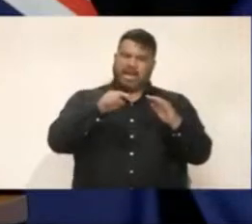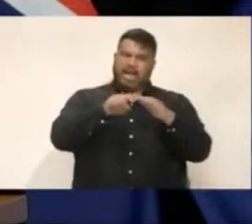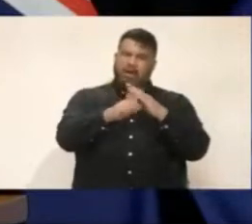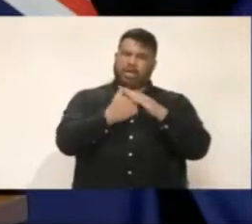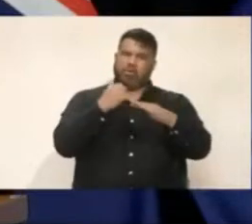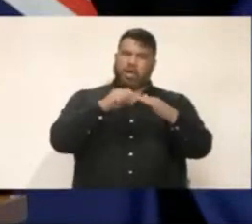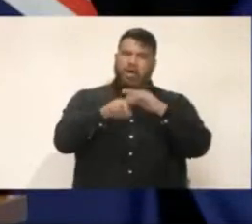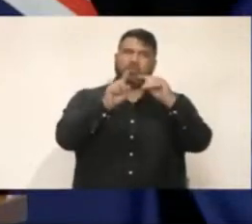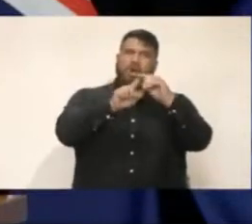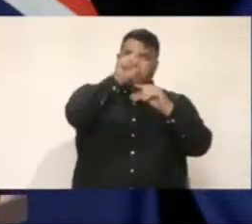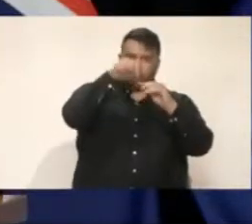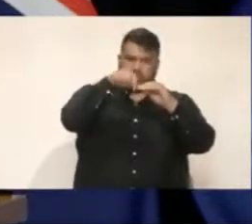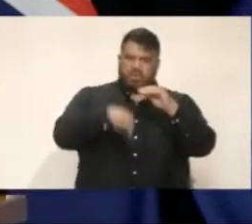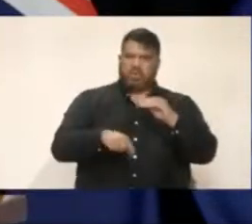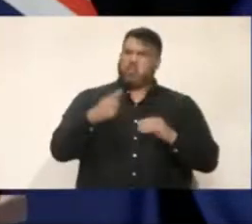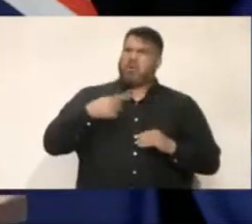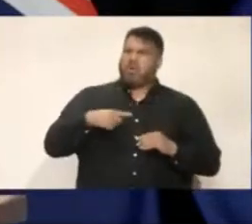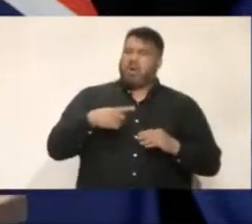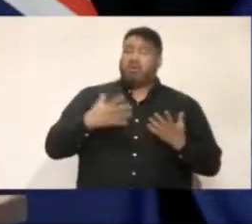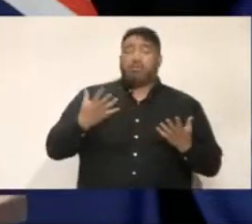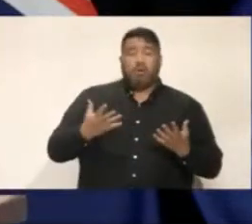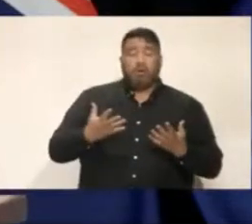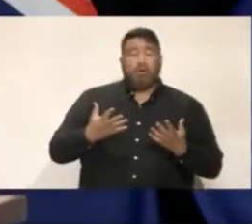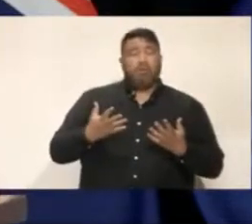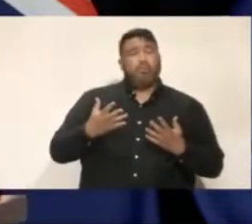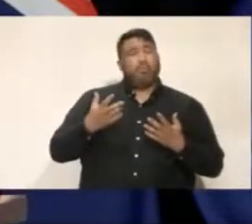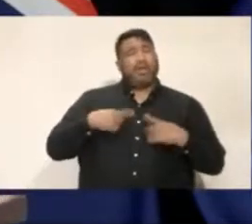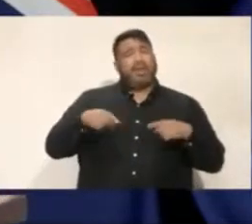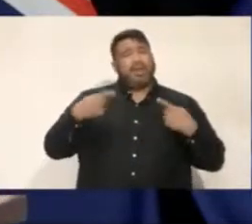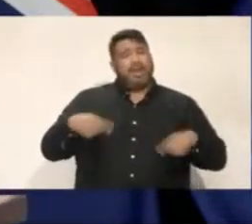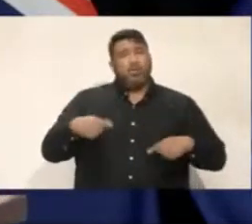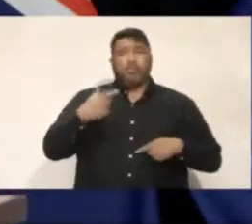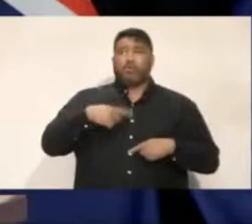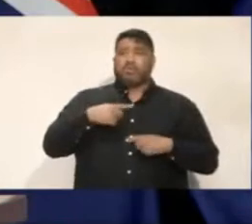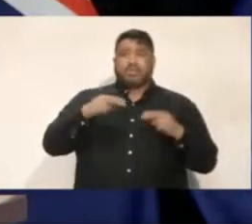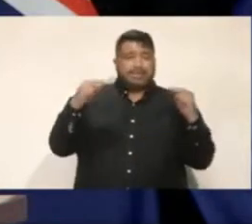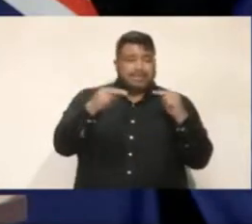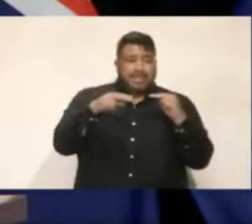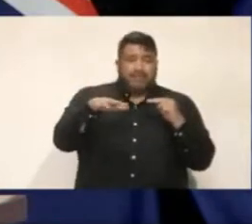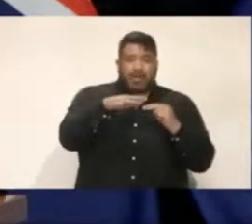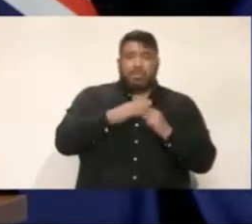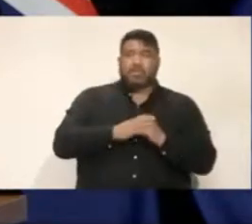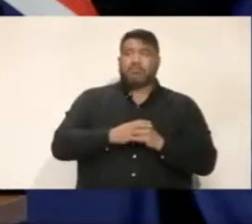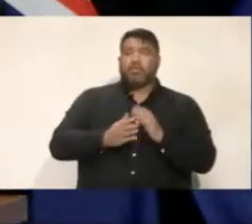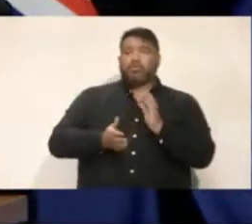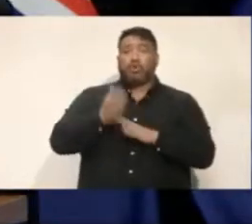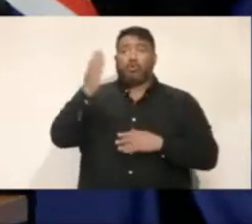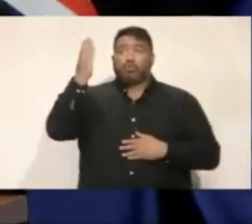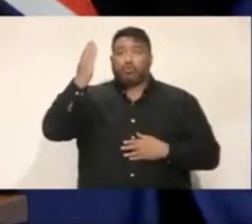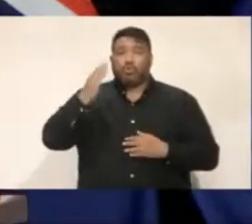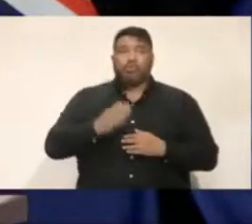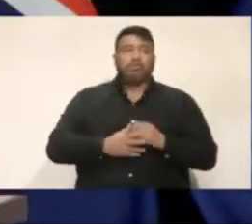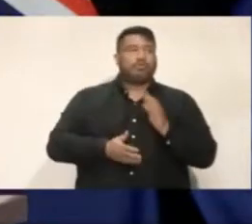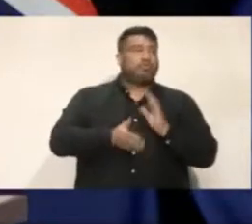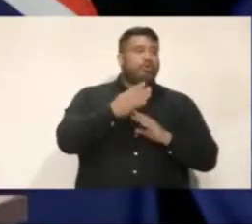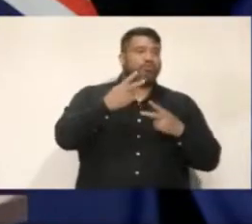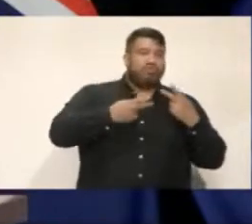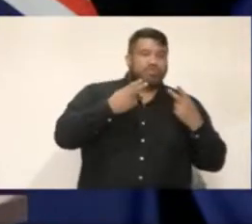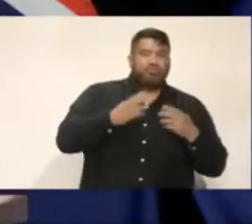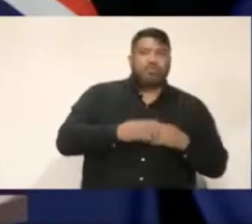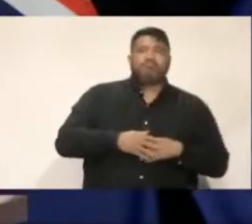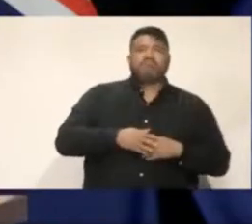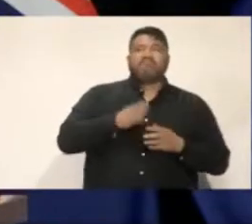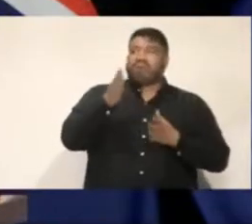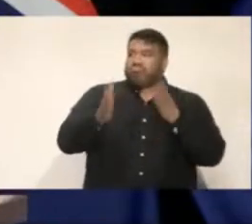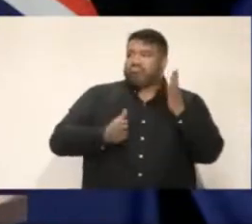2.5 environment in Auckland, we are allowing people to see family, to go to school, to work, to visit hospitality venues, albeit, of